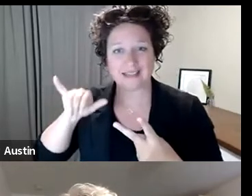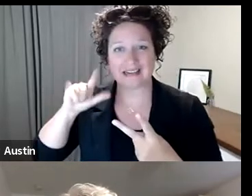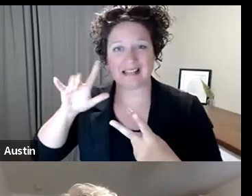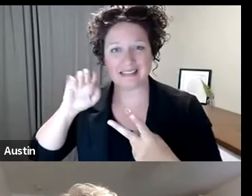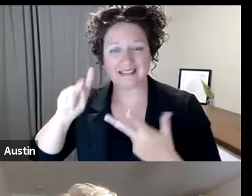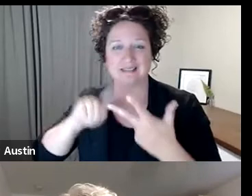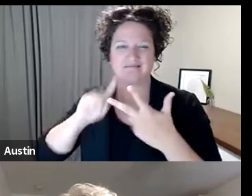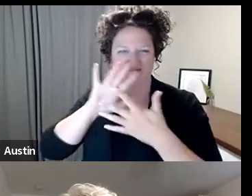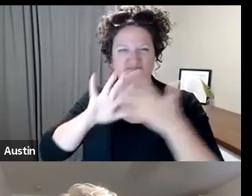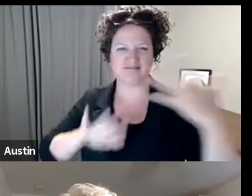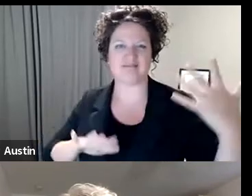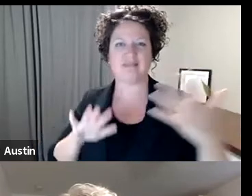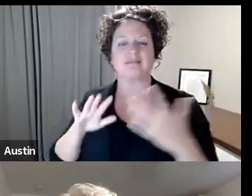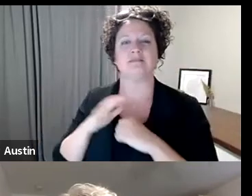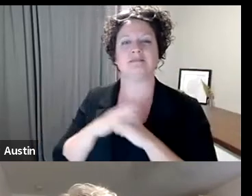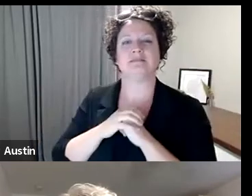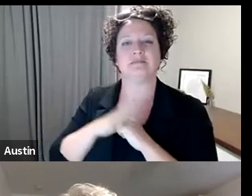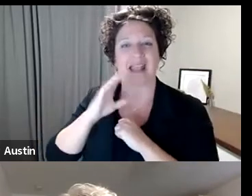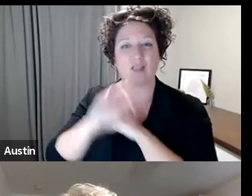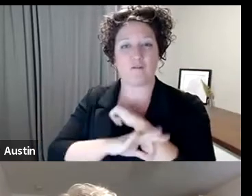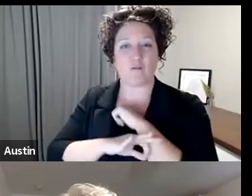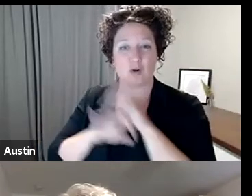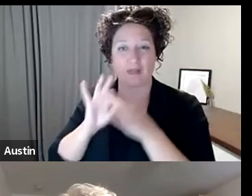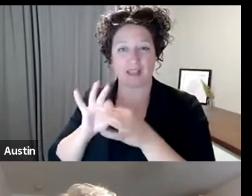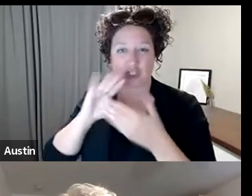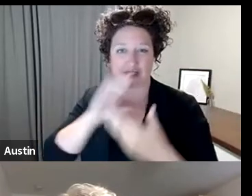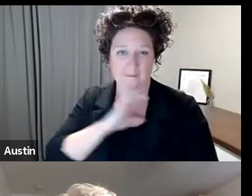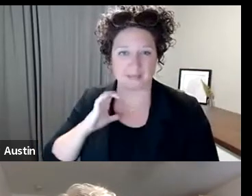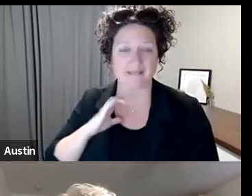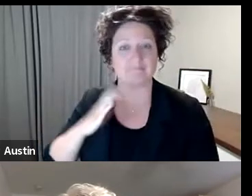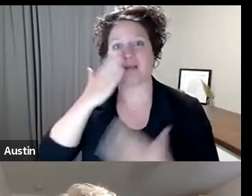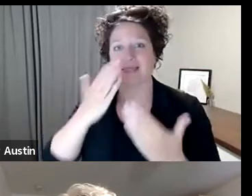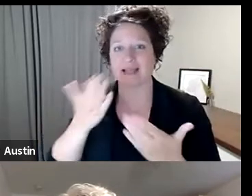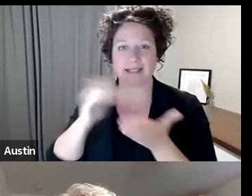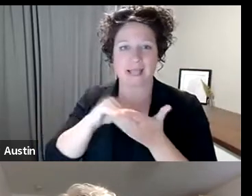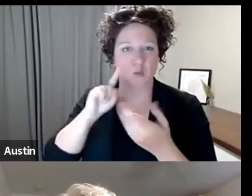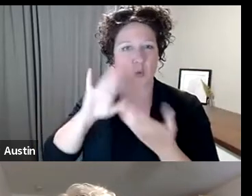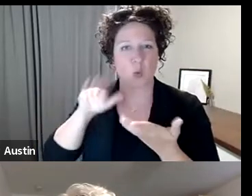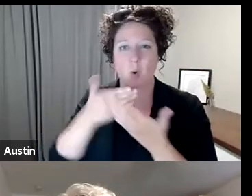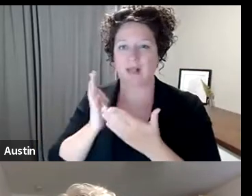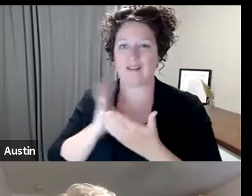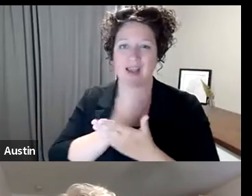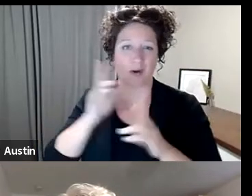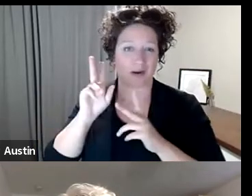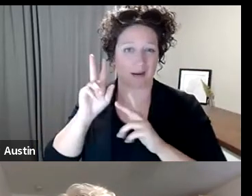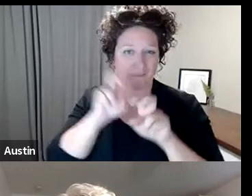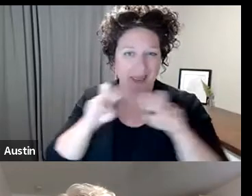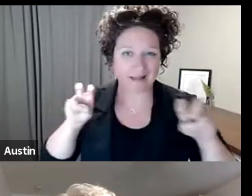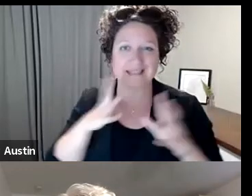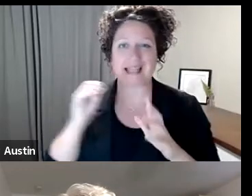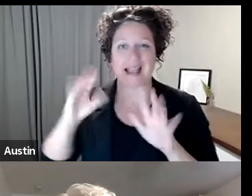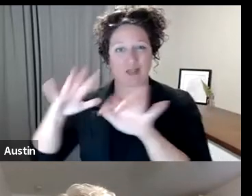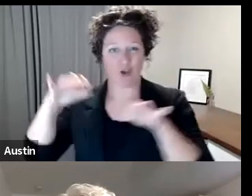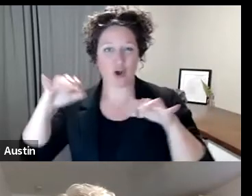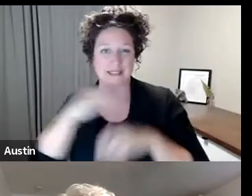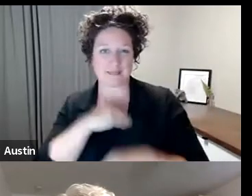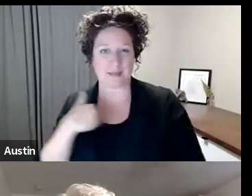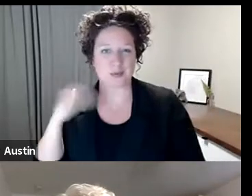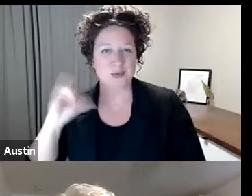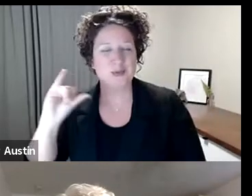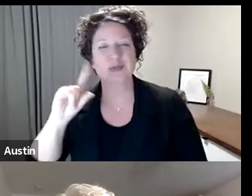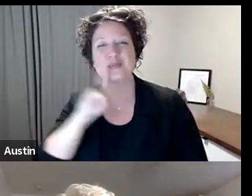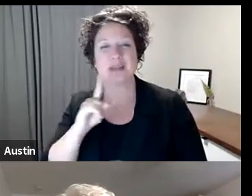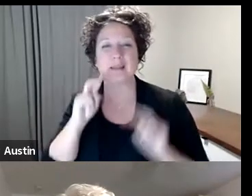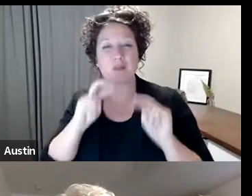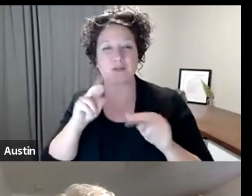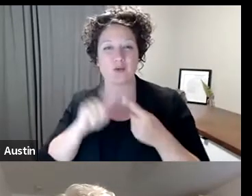Department and Senate Foreign Relations Committee. Thank you again to all of our panelists and all of our audience members. I am really looking forward